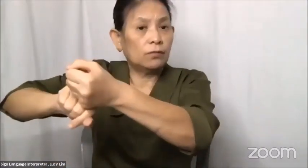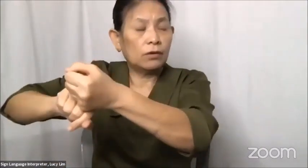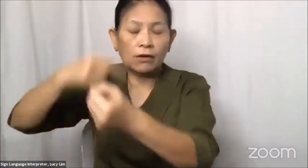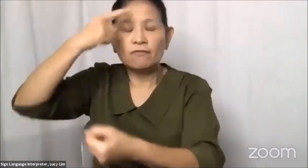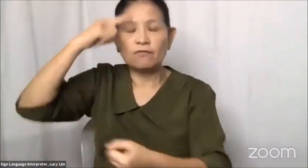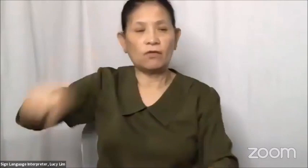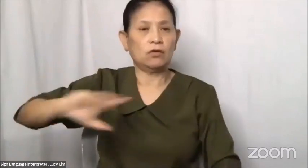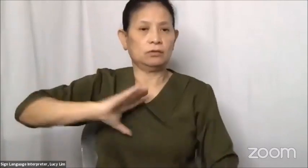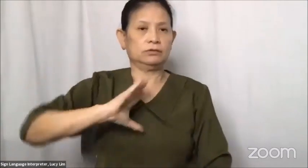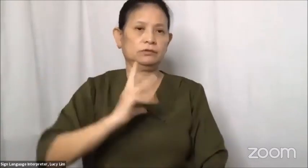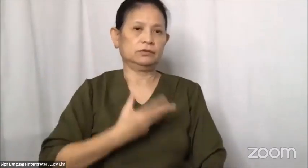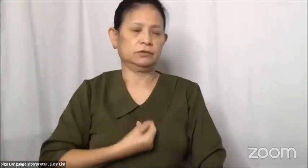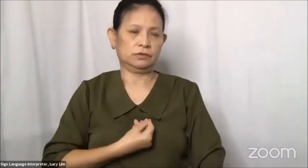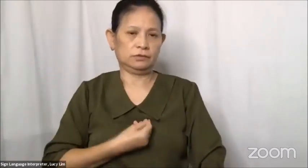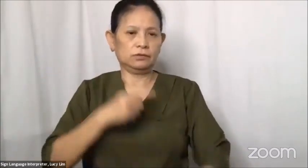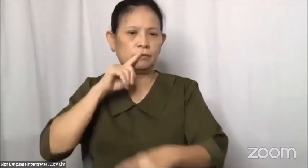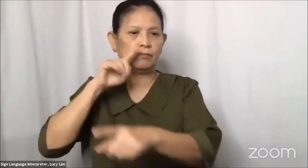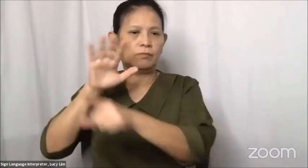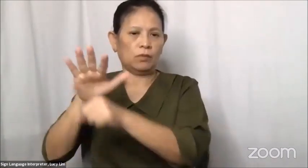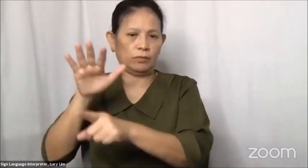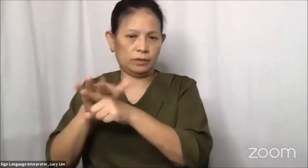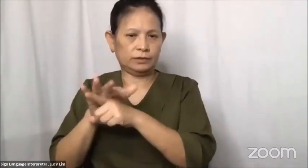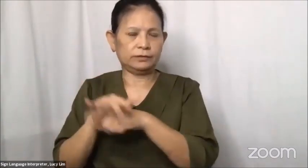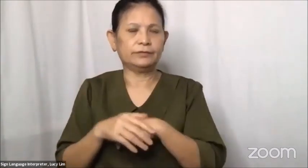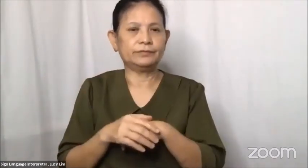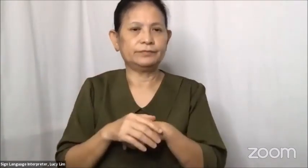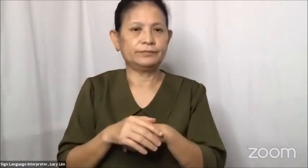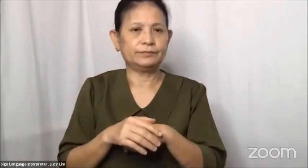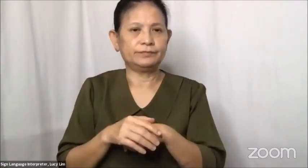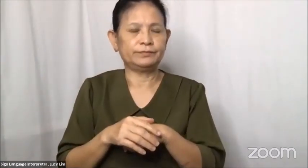transgender population in terms of the